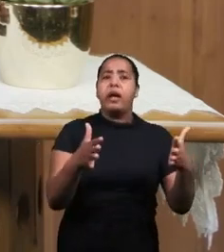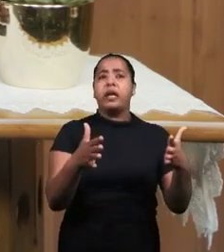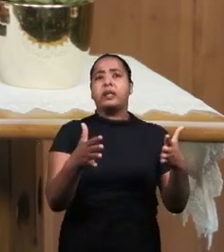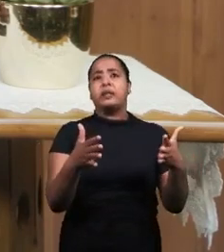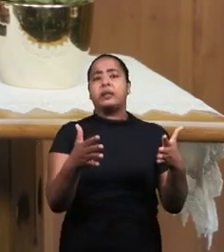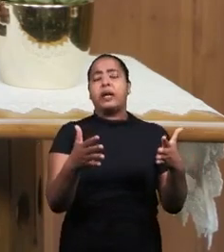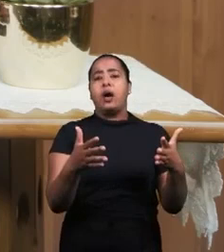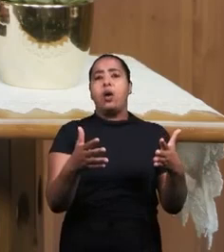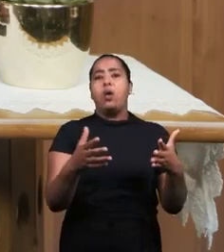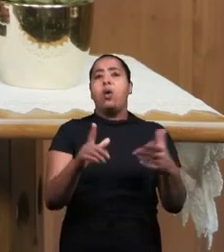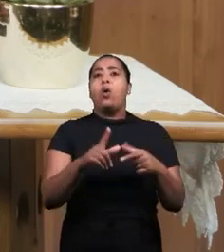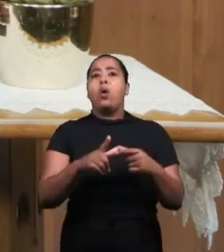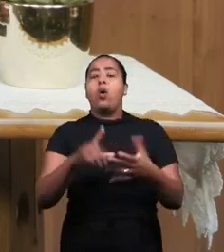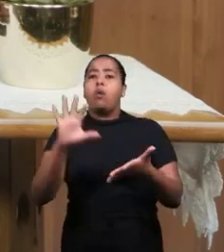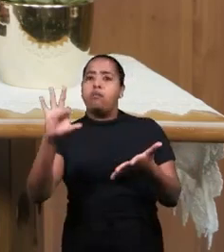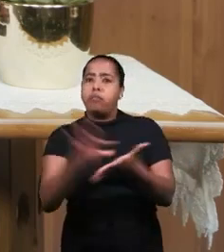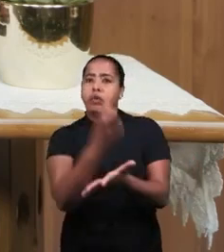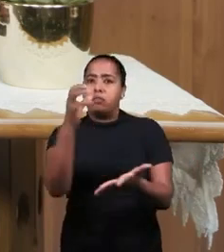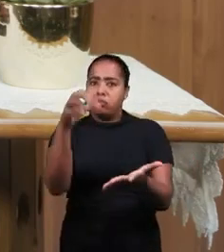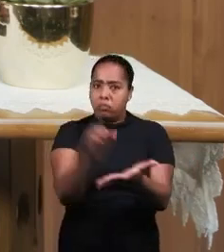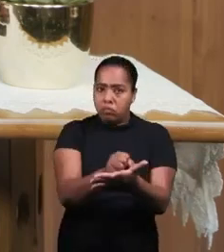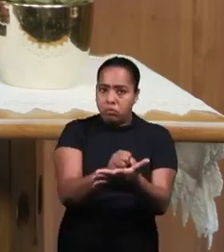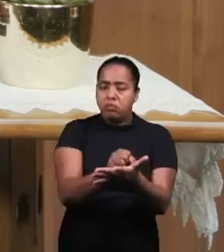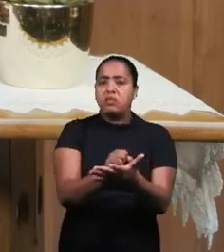that it reaches